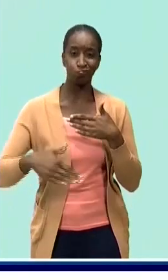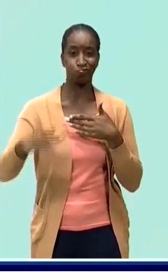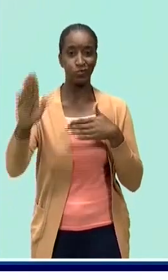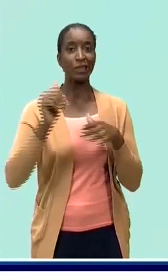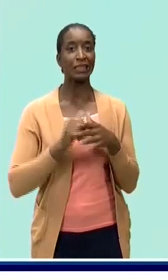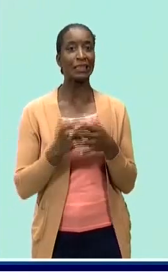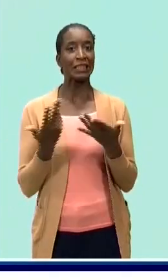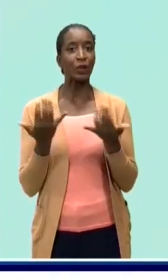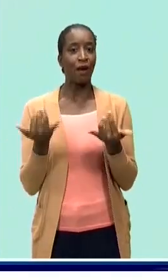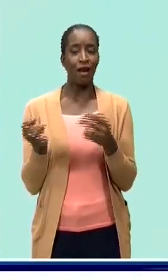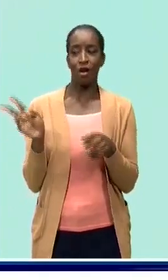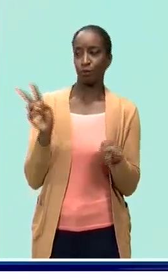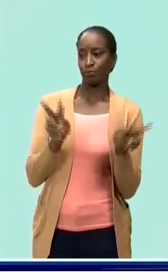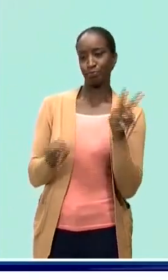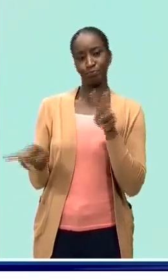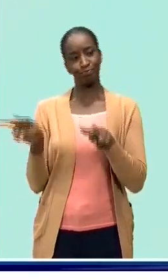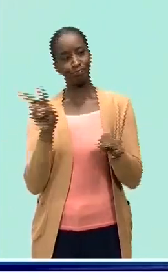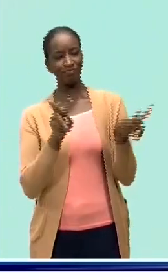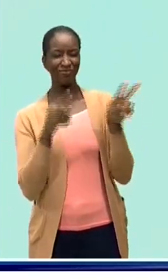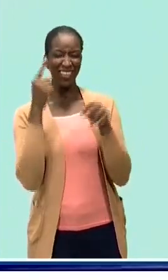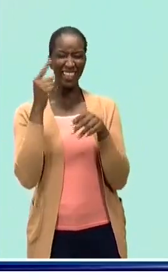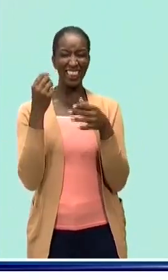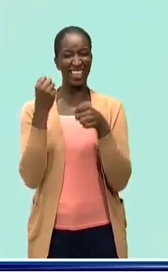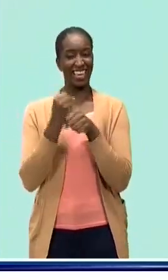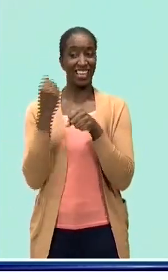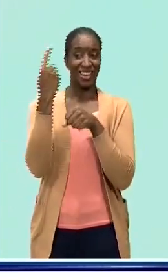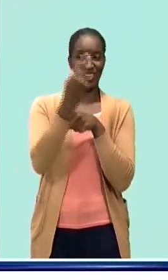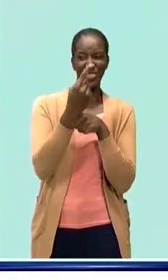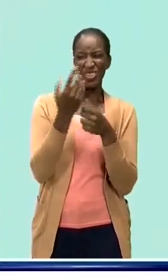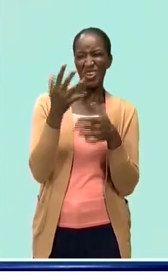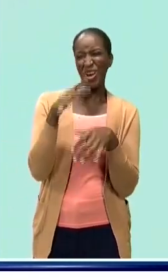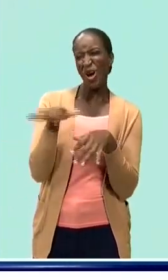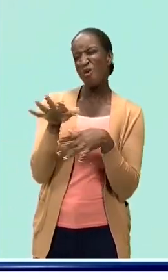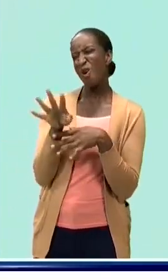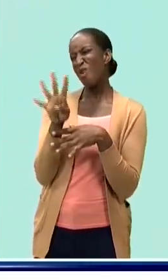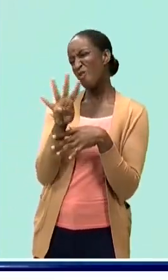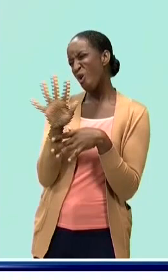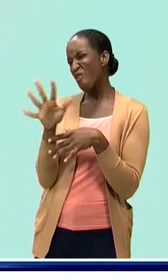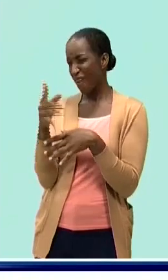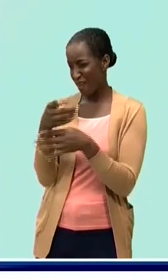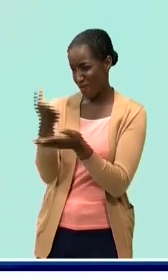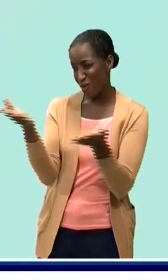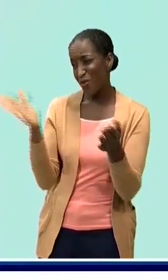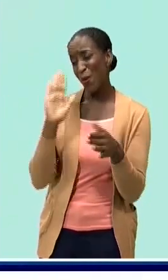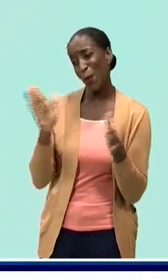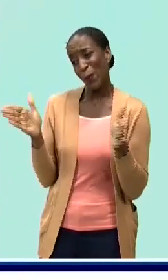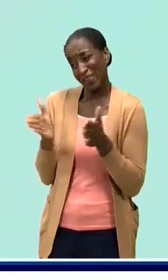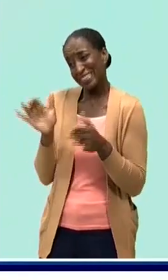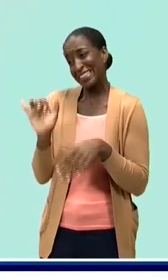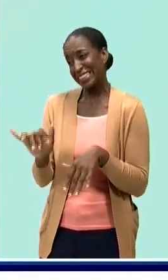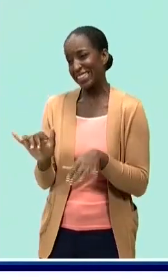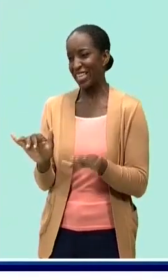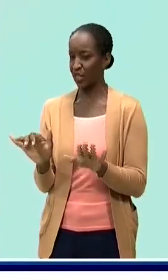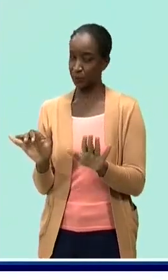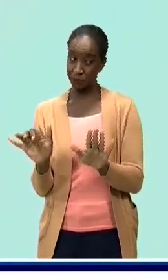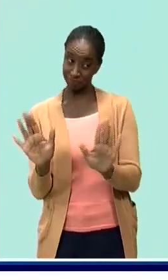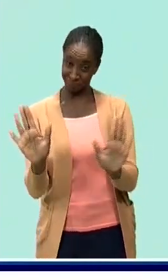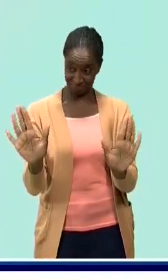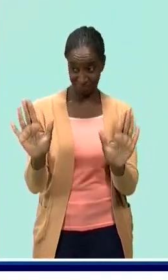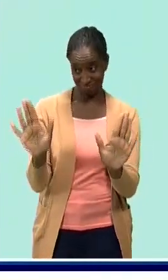5 of you guys will look this way next year. But I don't think so. I don't think that the Goldman Group is going to fall into that